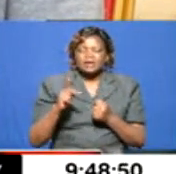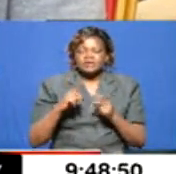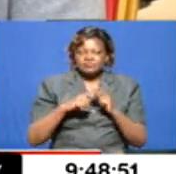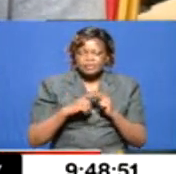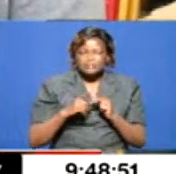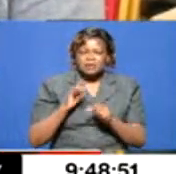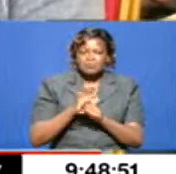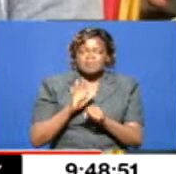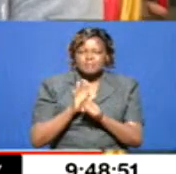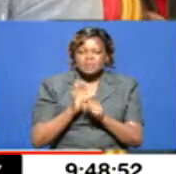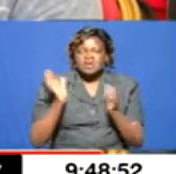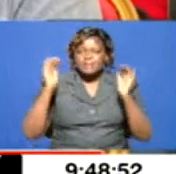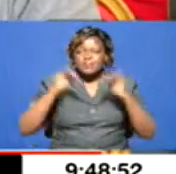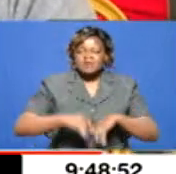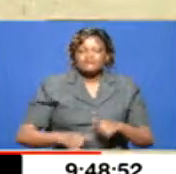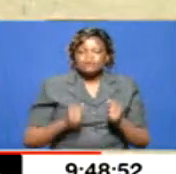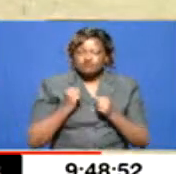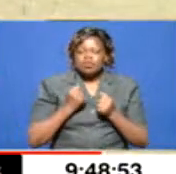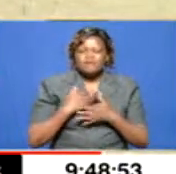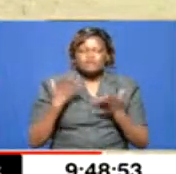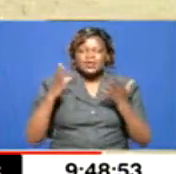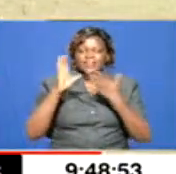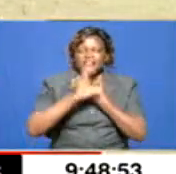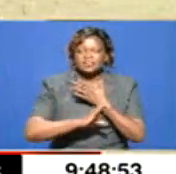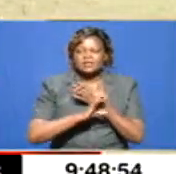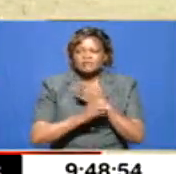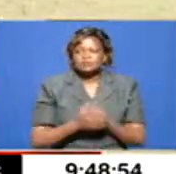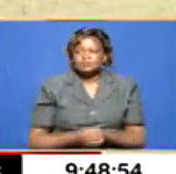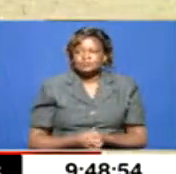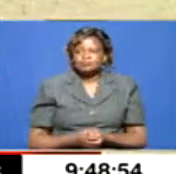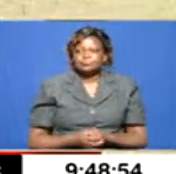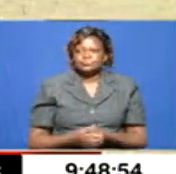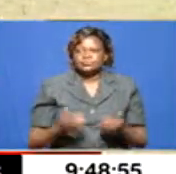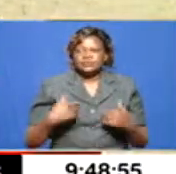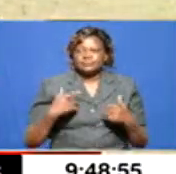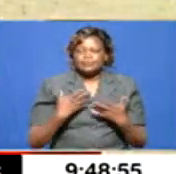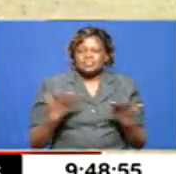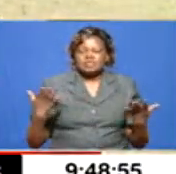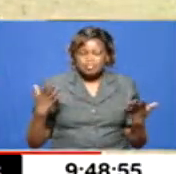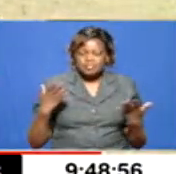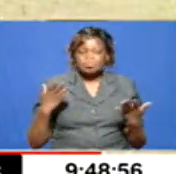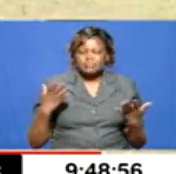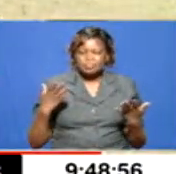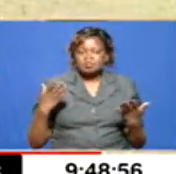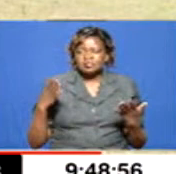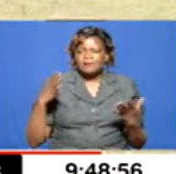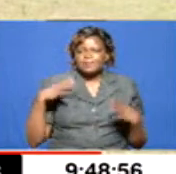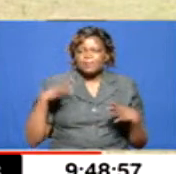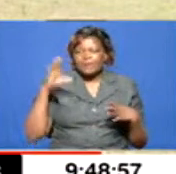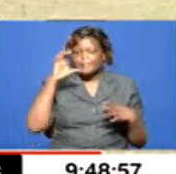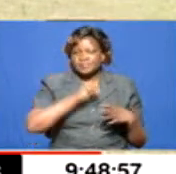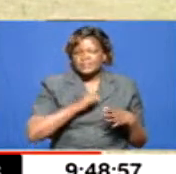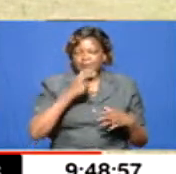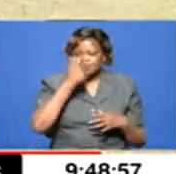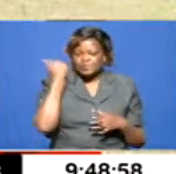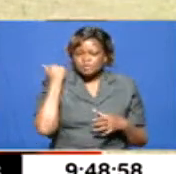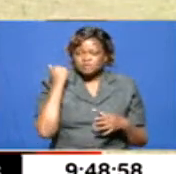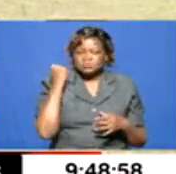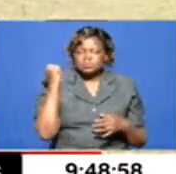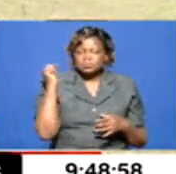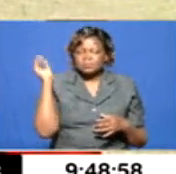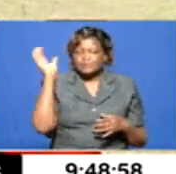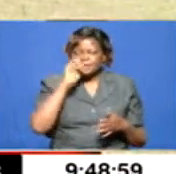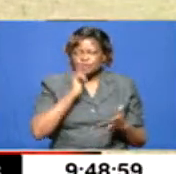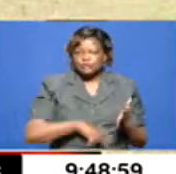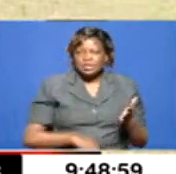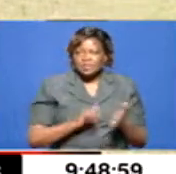of seminars for athletes across the country. Social life, there's a missing link with the athletes, because the missing link is this, you know, an